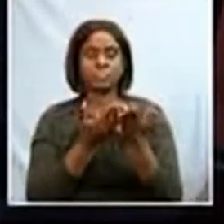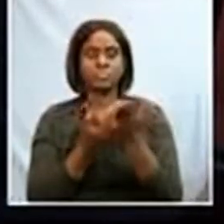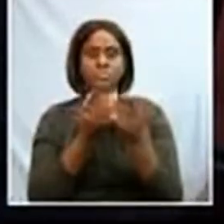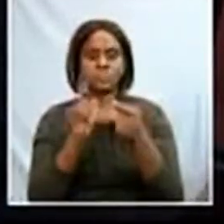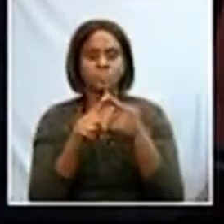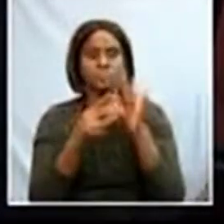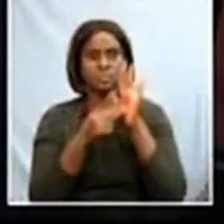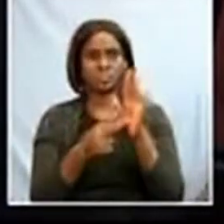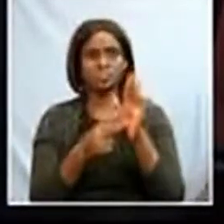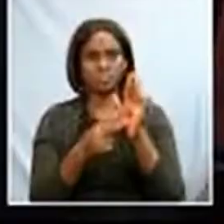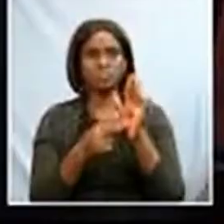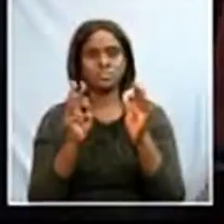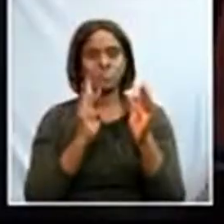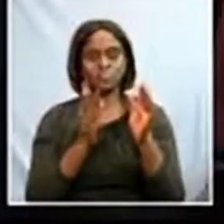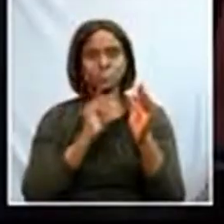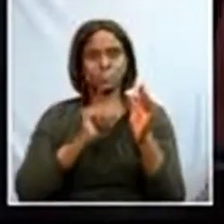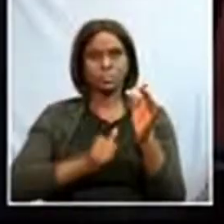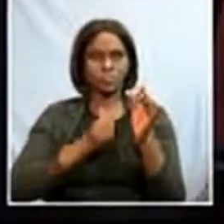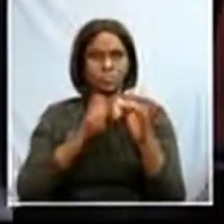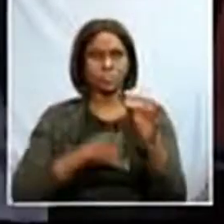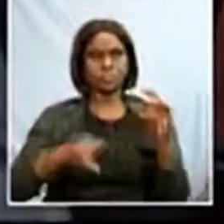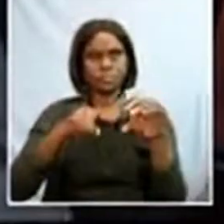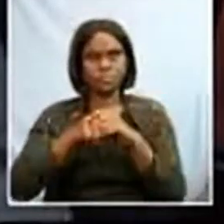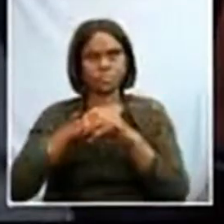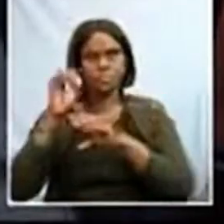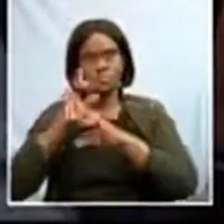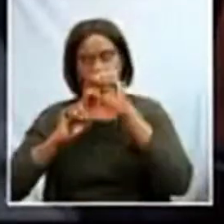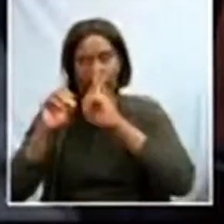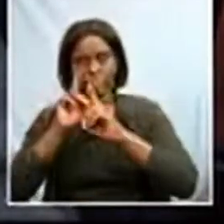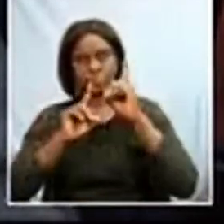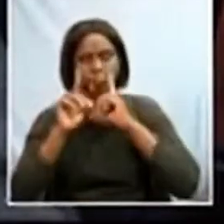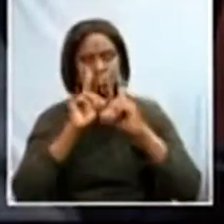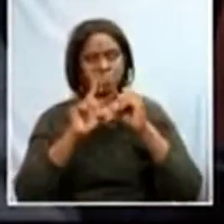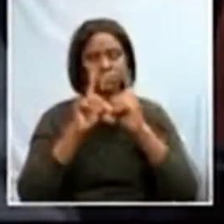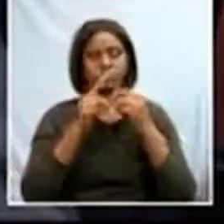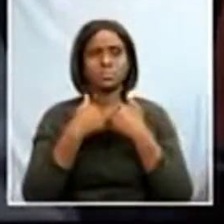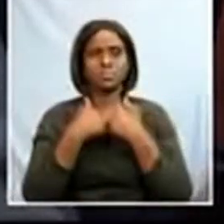to show that we engaged?